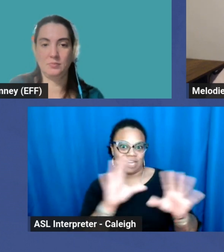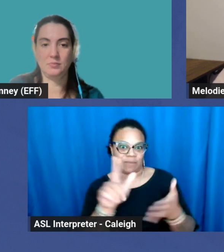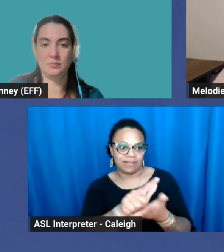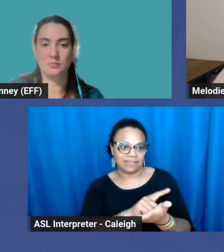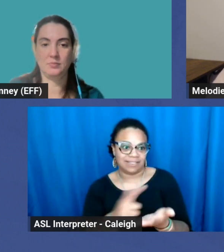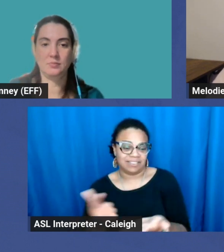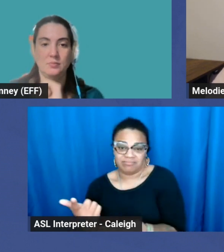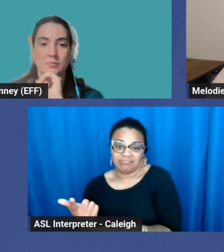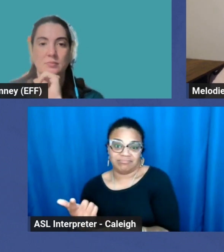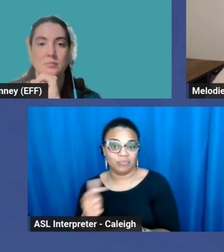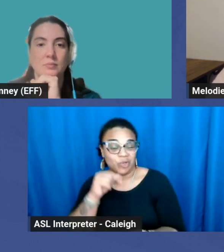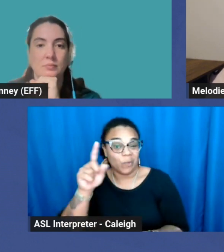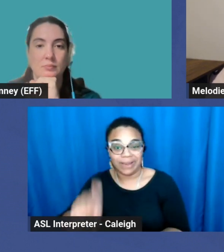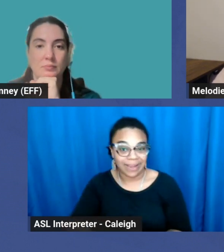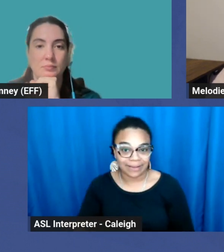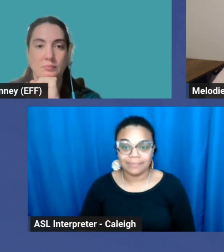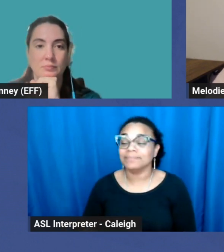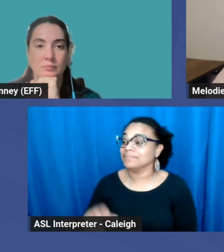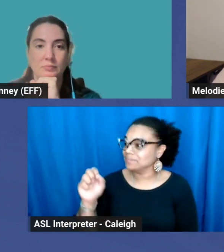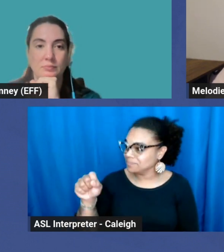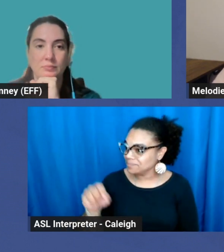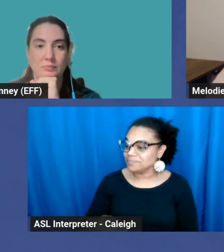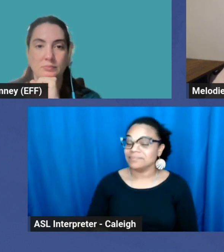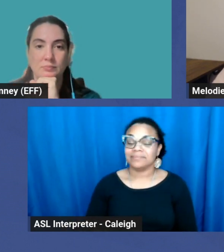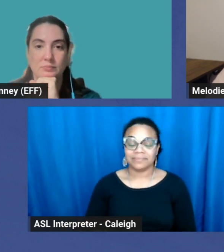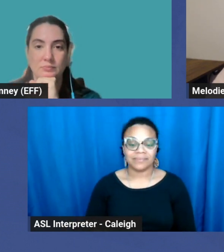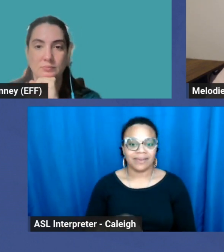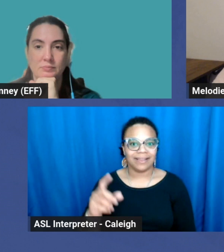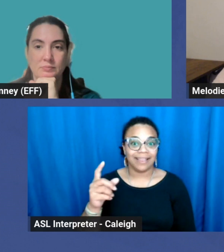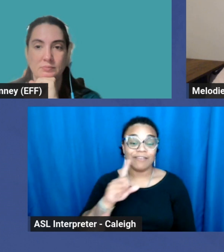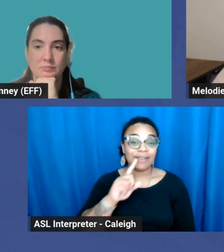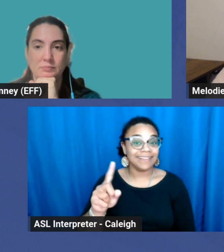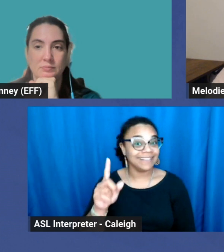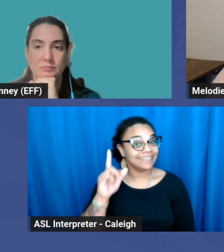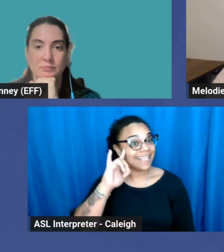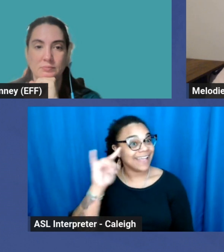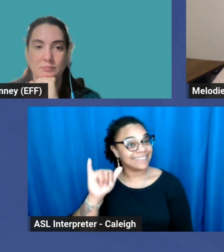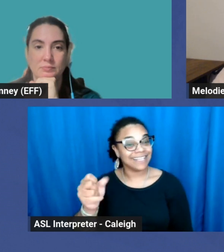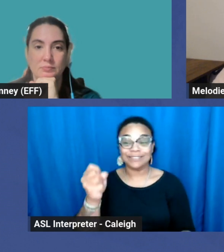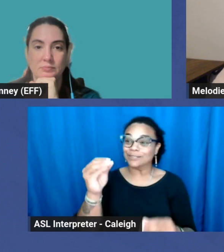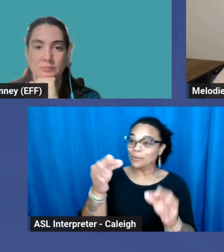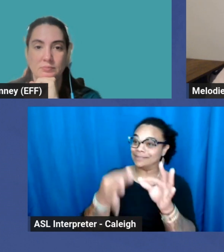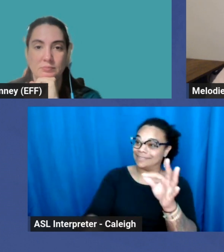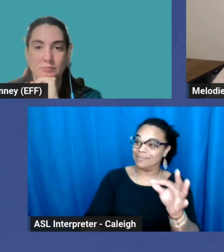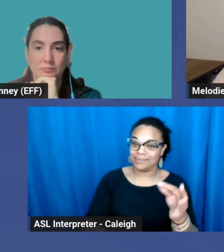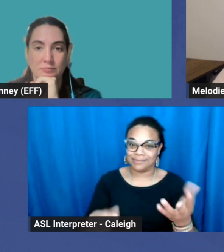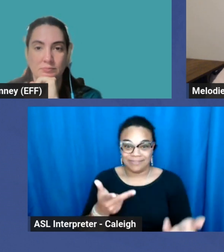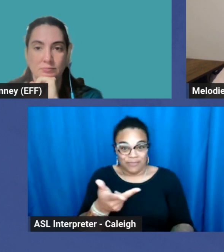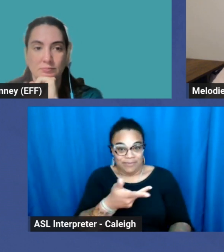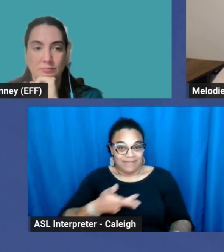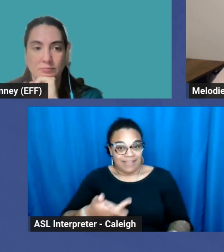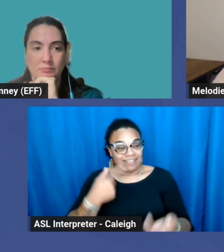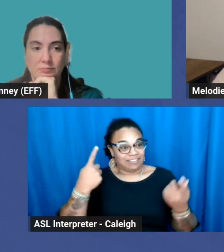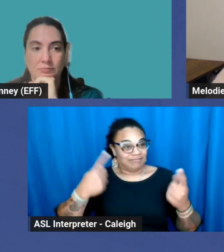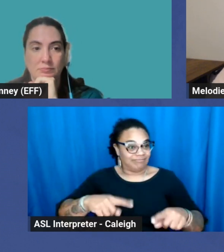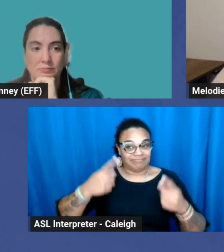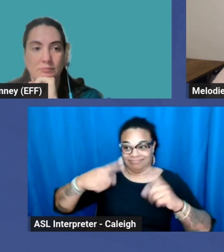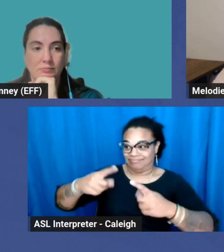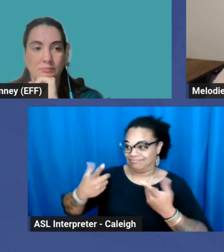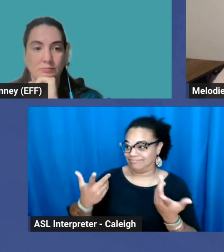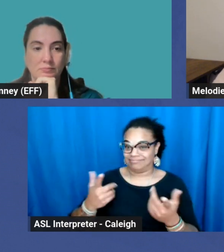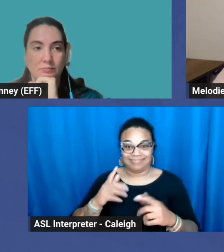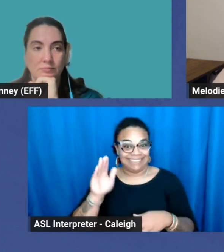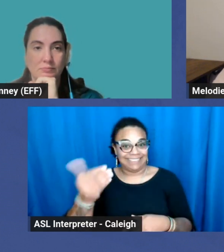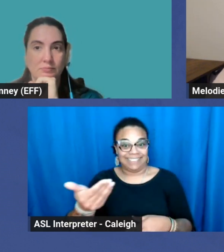seeing. Yeah, it sounds so simple with the 3 of us here. I don't know why Congress isn't just